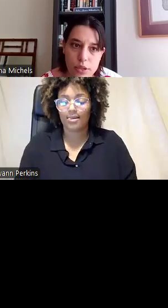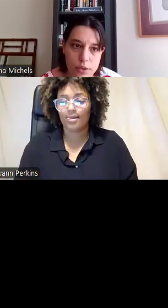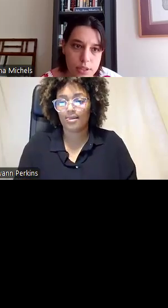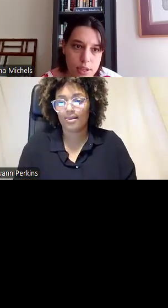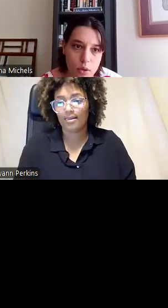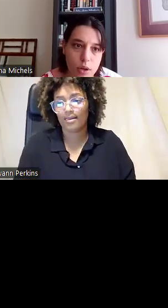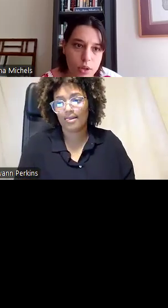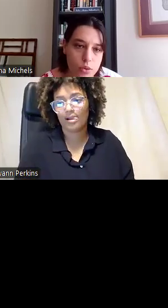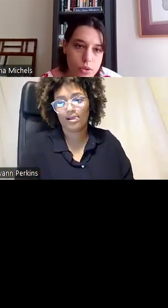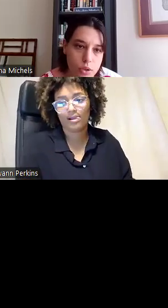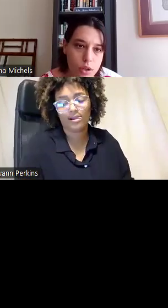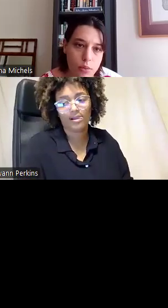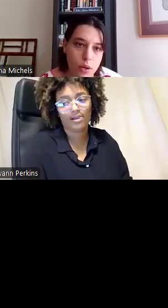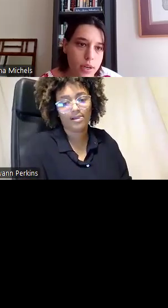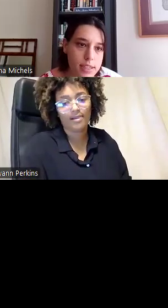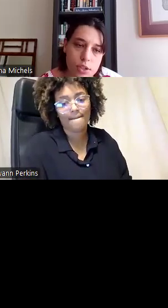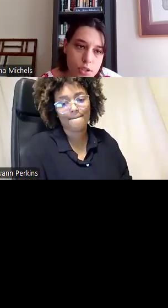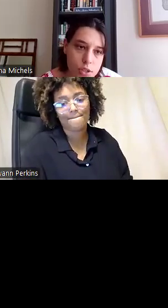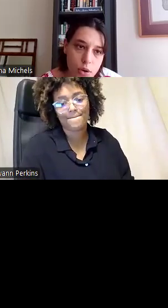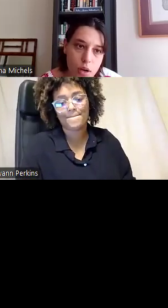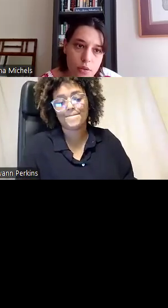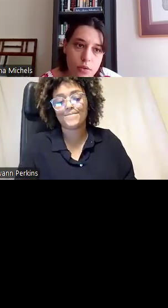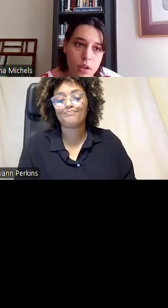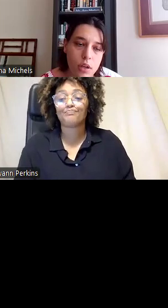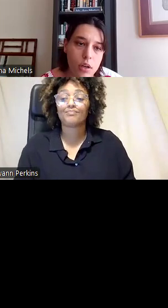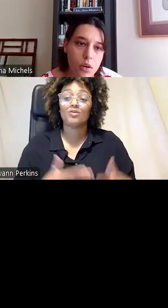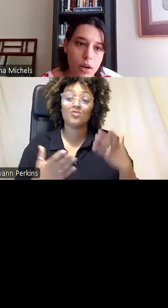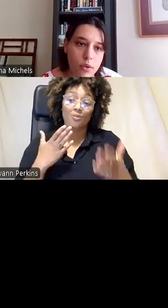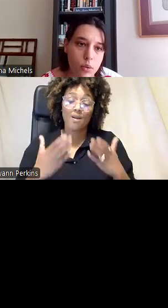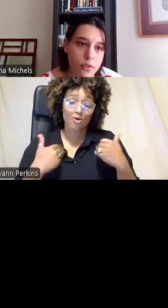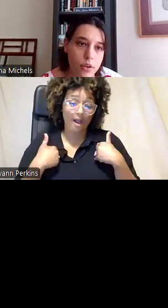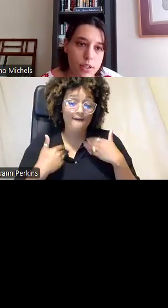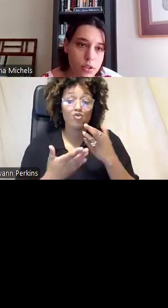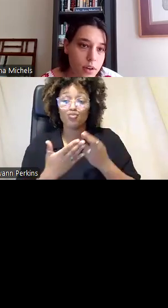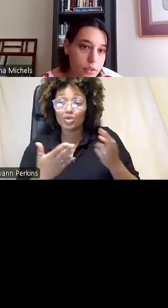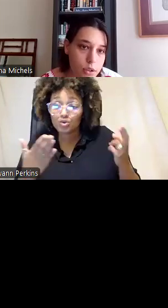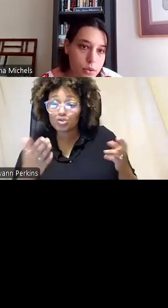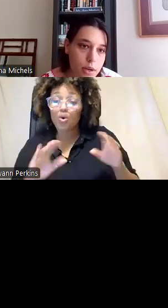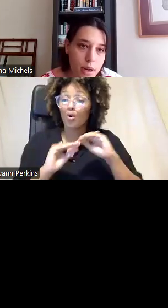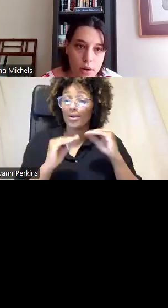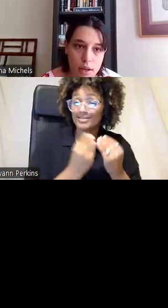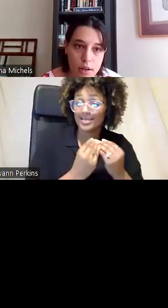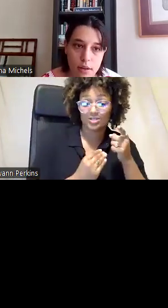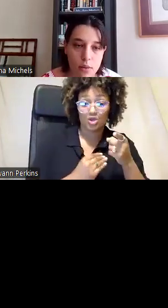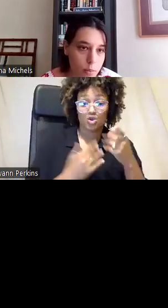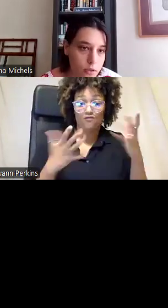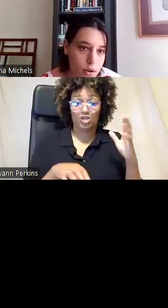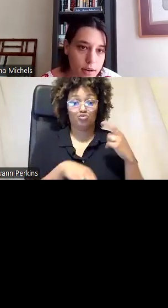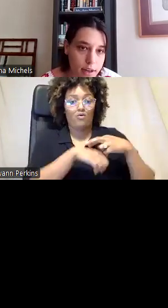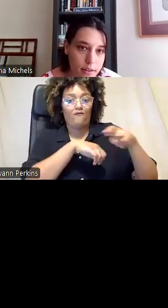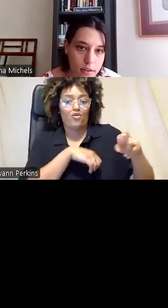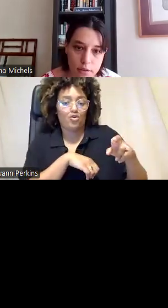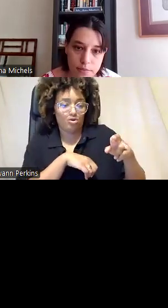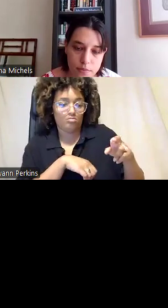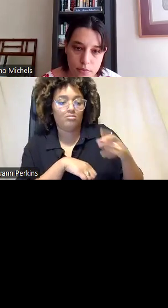So what resources have you all used, or what organizations do you know of, or have you referred a survivor to in Maryland that were helpful